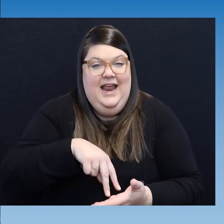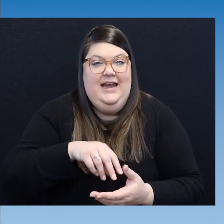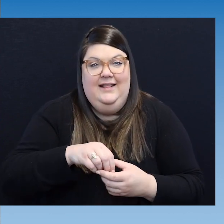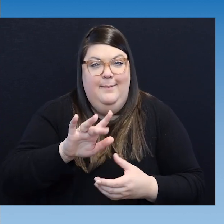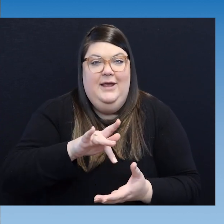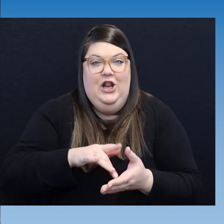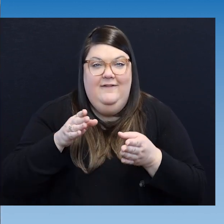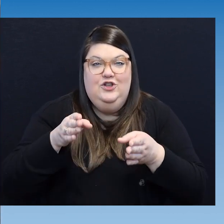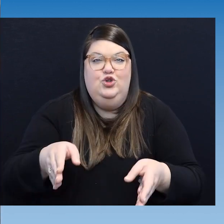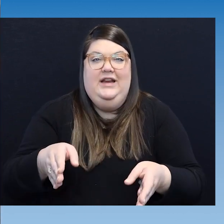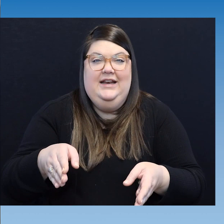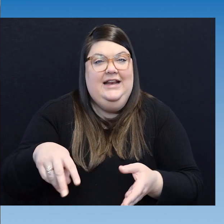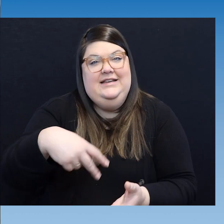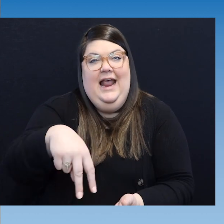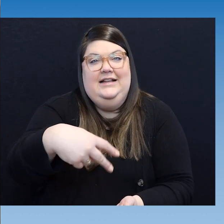and dance.